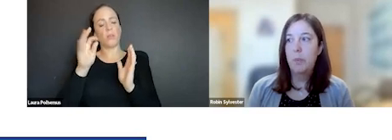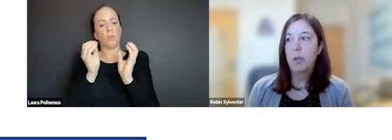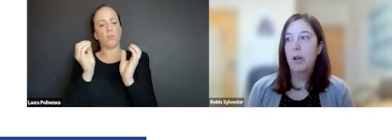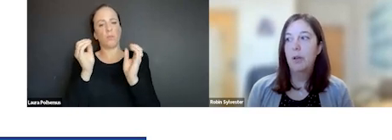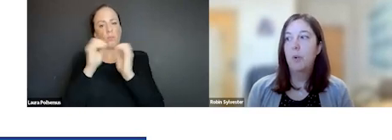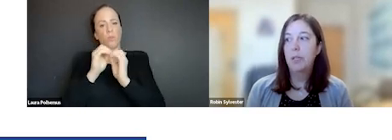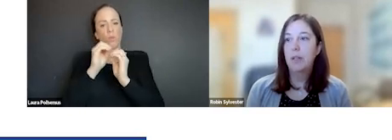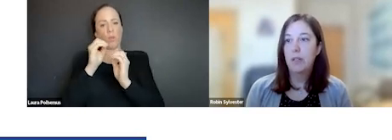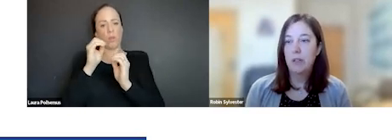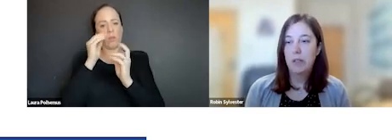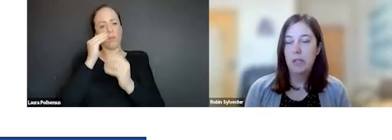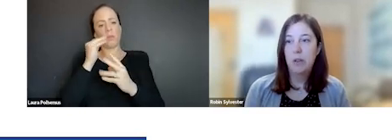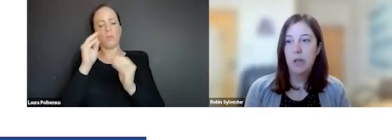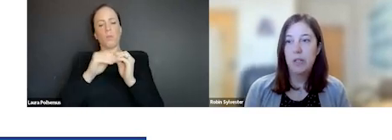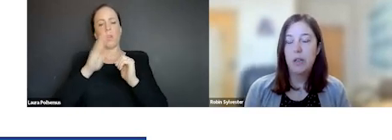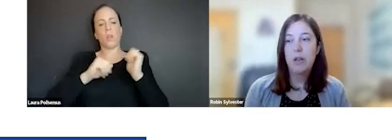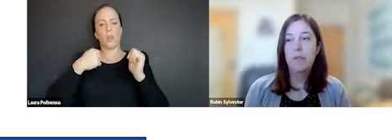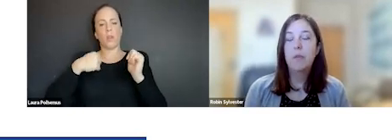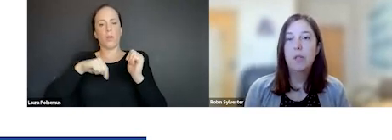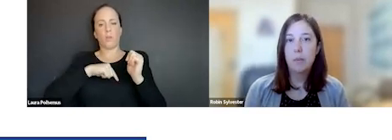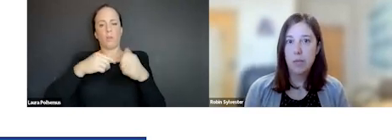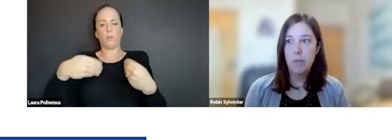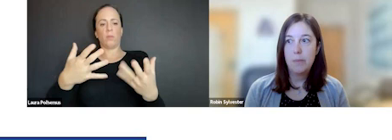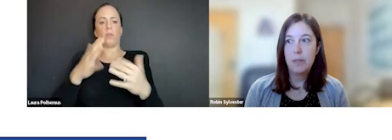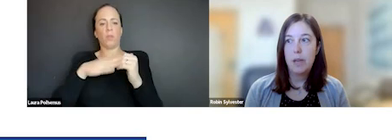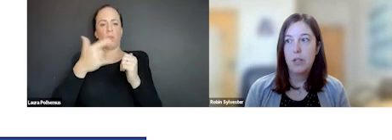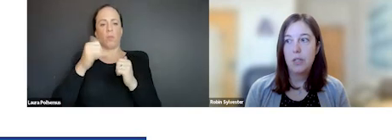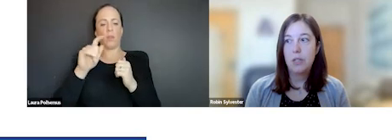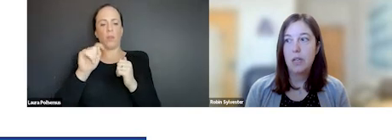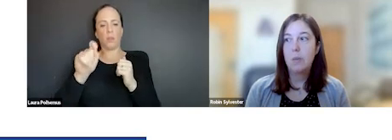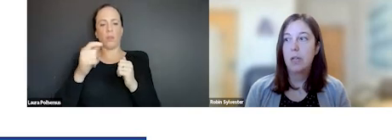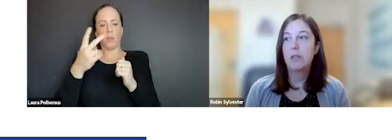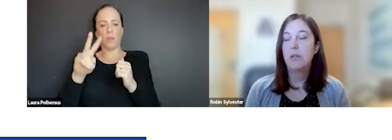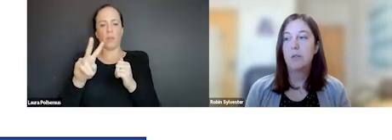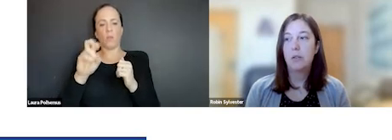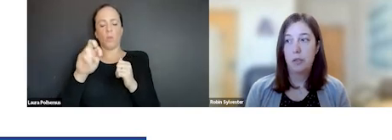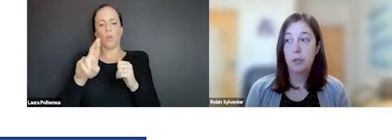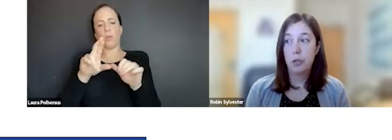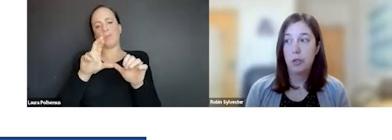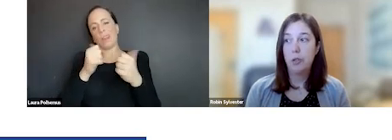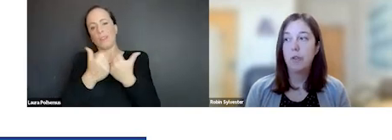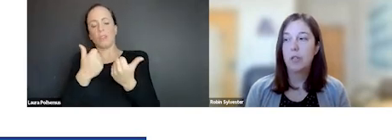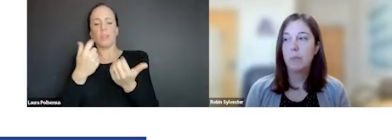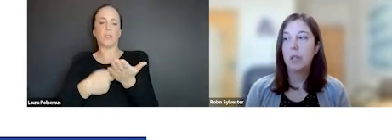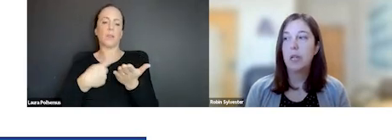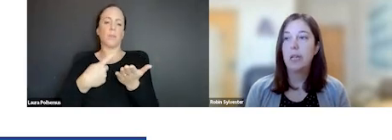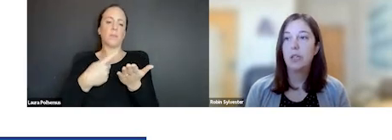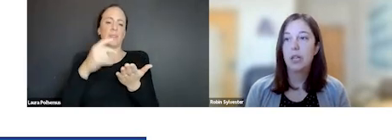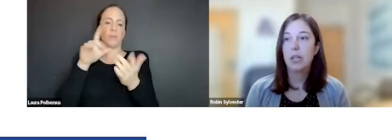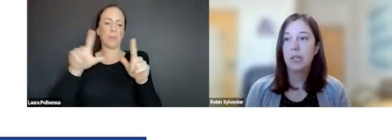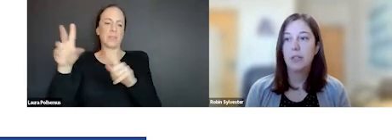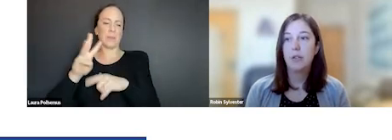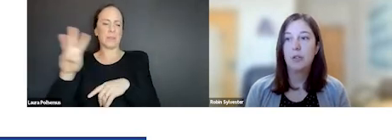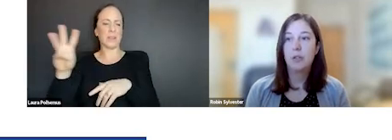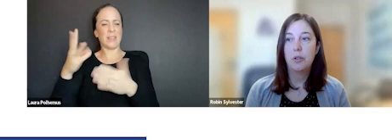information beyond what is given in the listing on grants.gov, or sometimes the agency site can be easier to search. So for example, the NIH